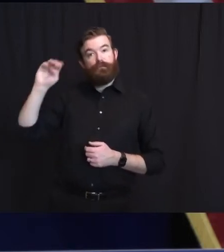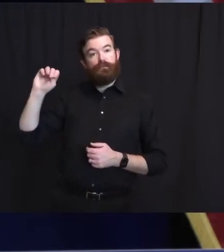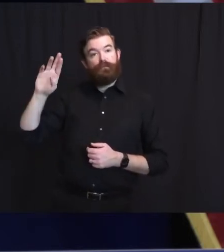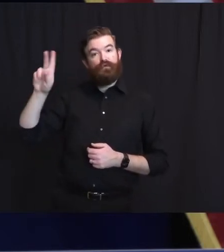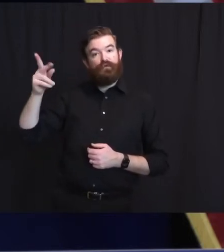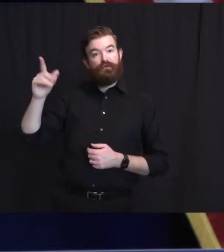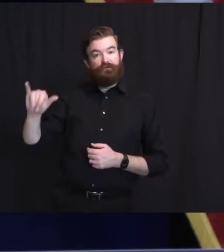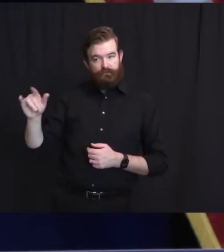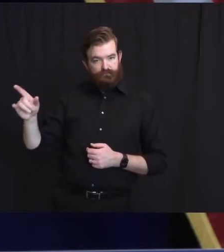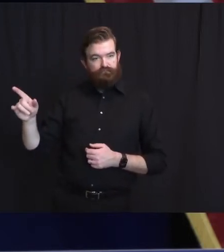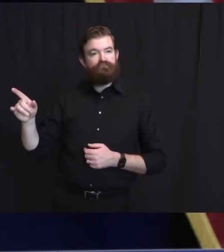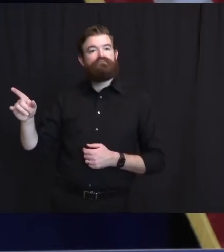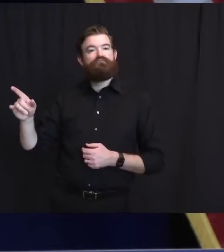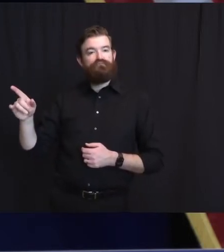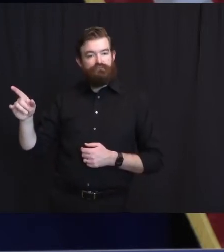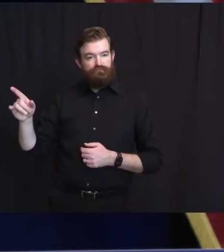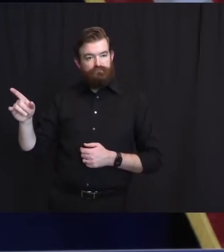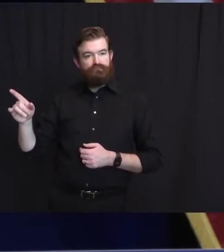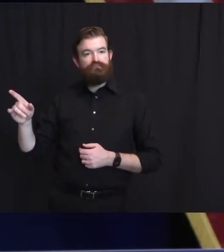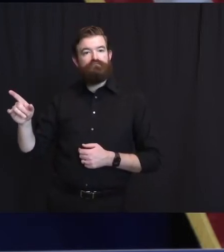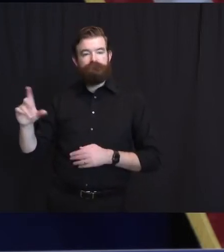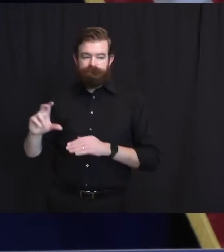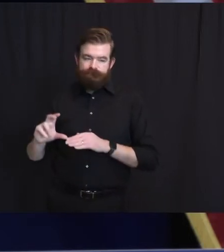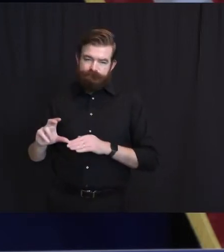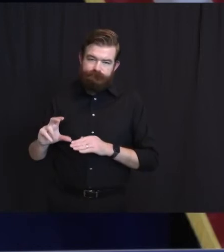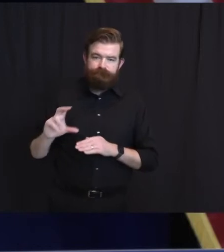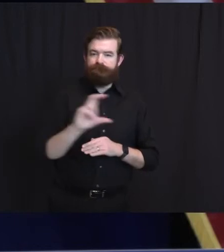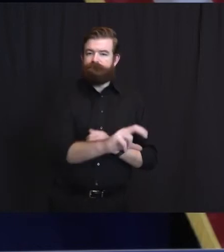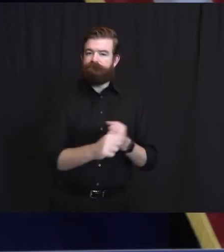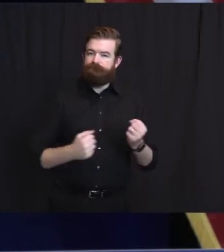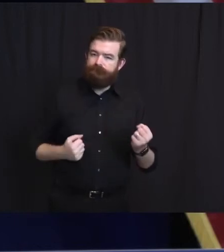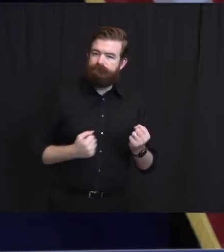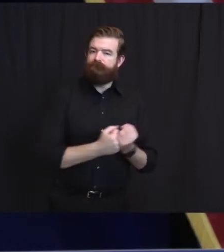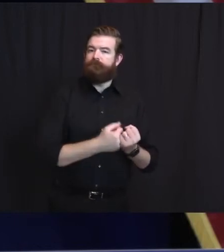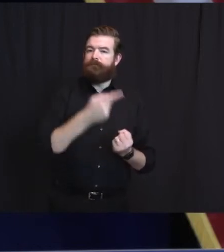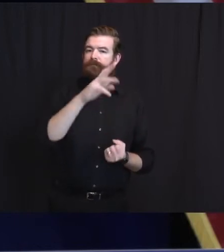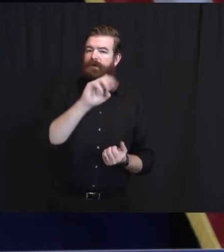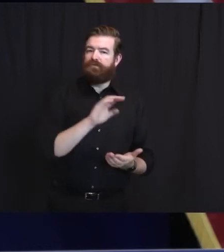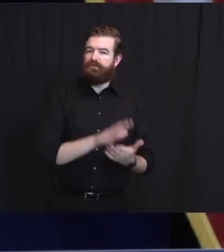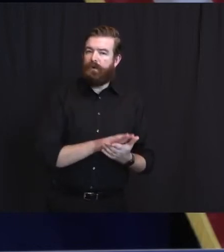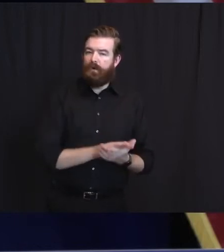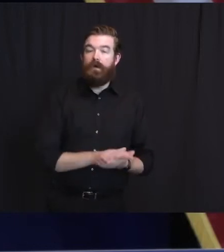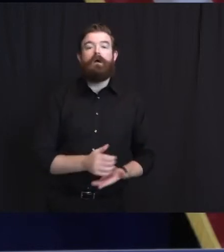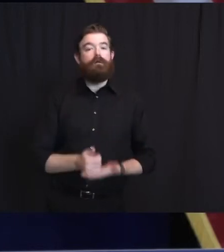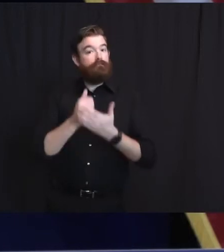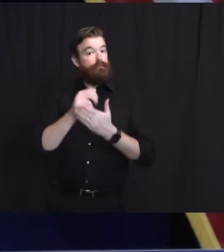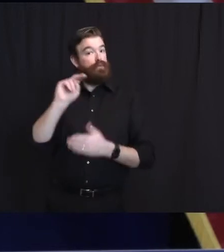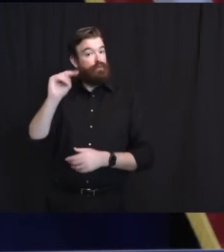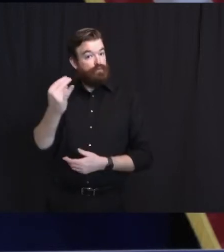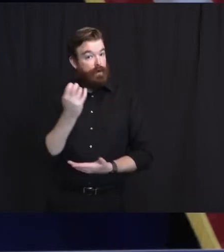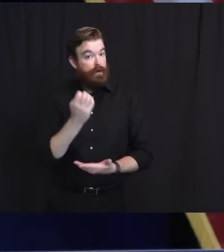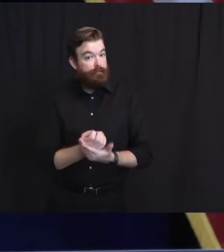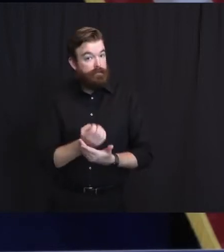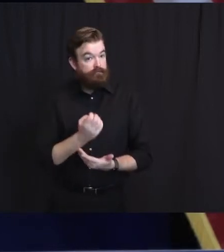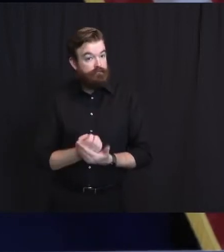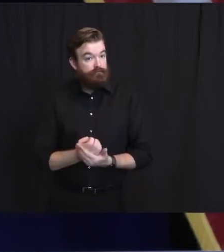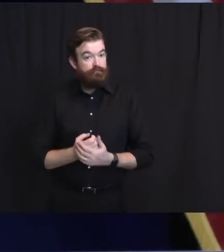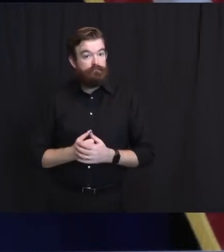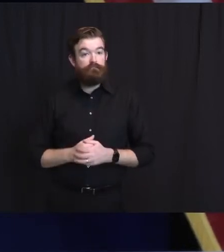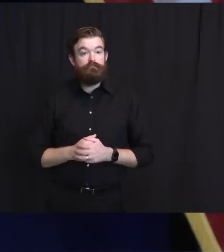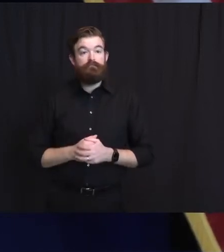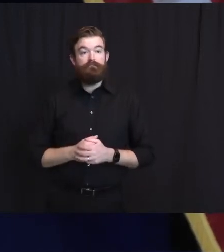in preschool is how we grow a stronger and fairer economy that works for every family. Thank you.